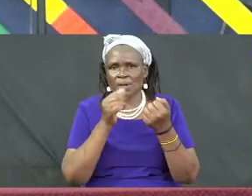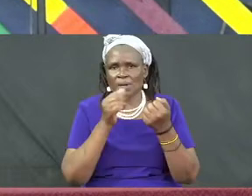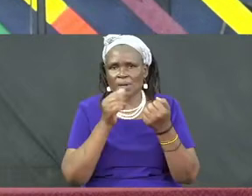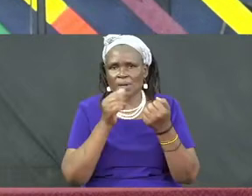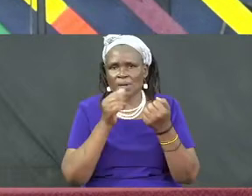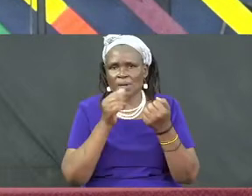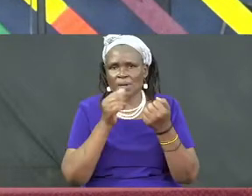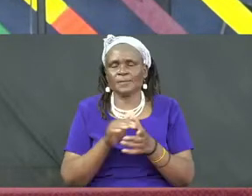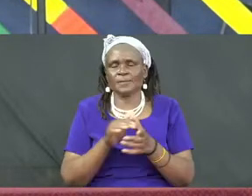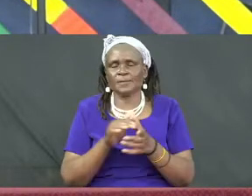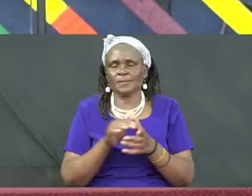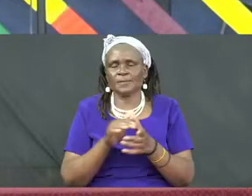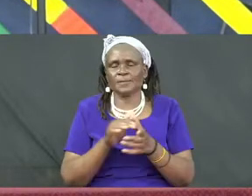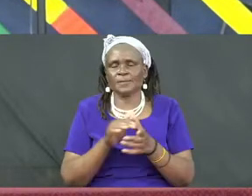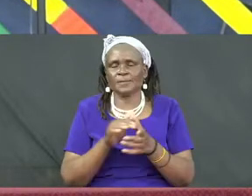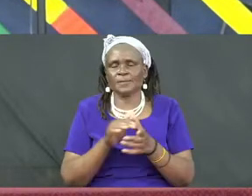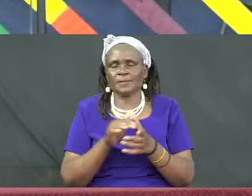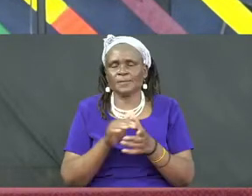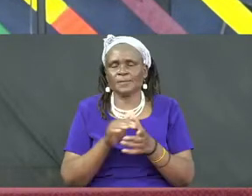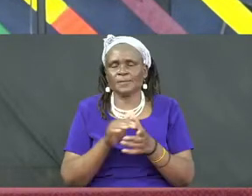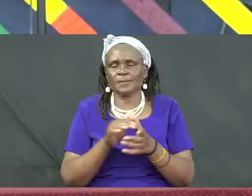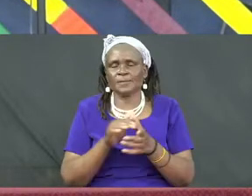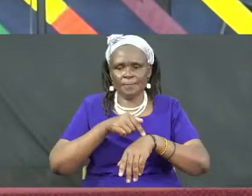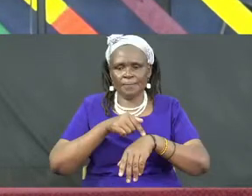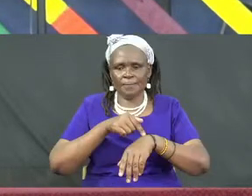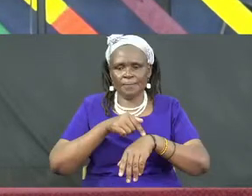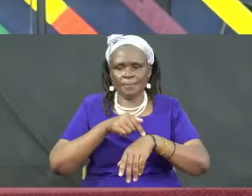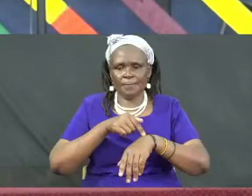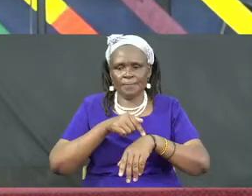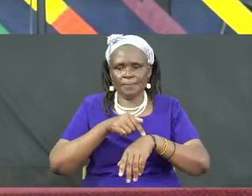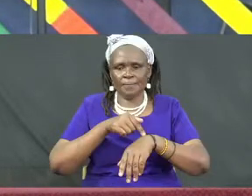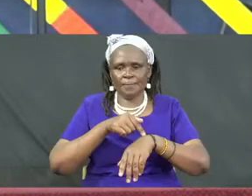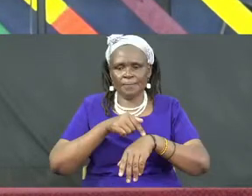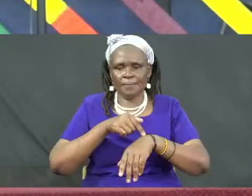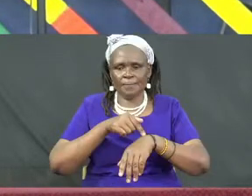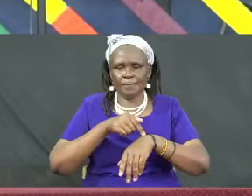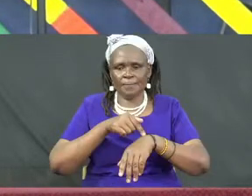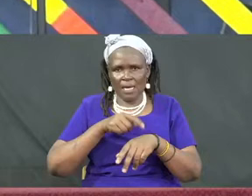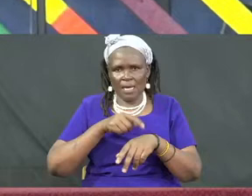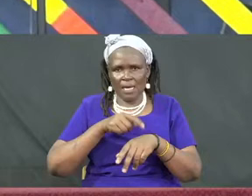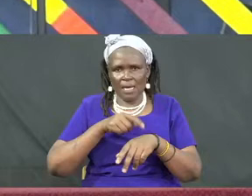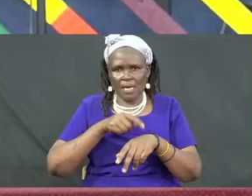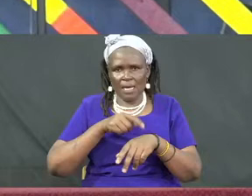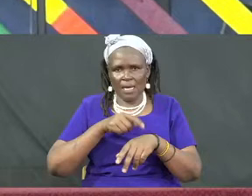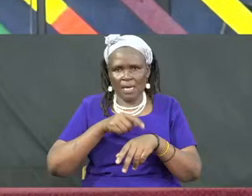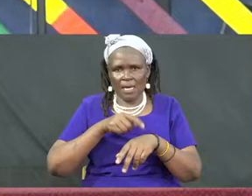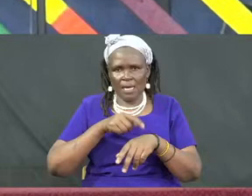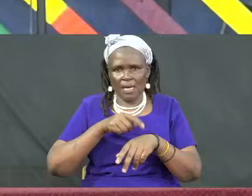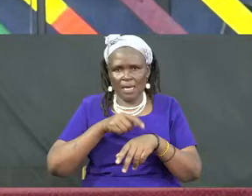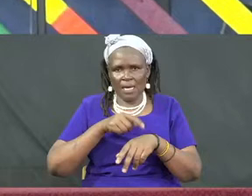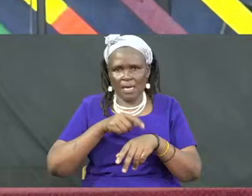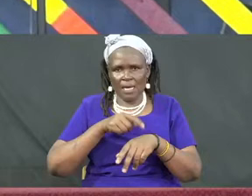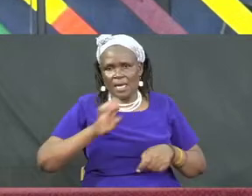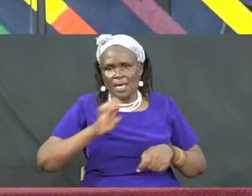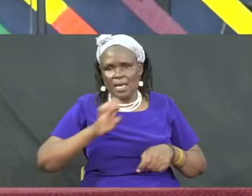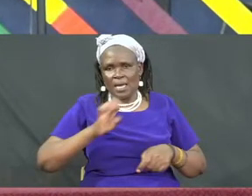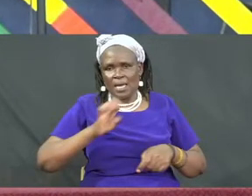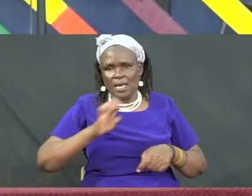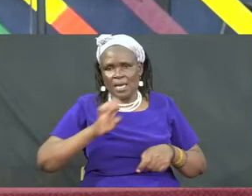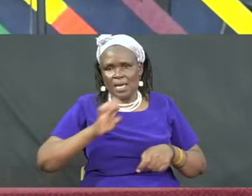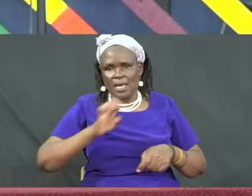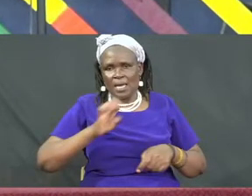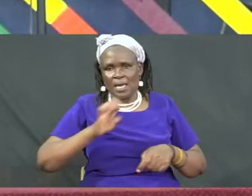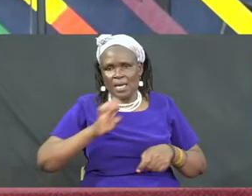place. Now, during this particular period, in the reign of the Roman Empire, the many regions in the